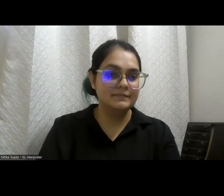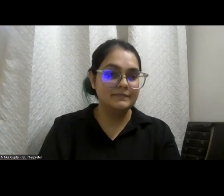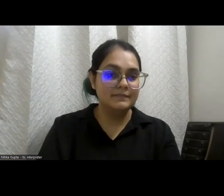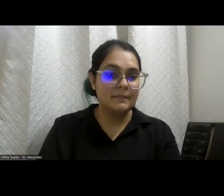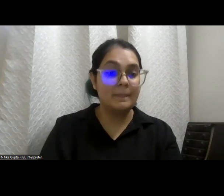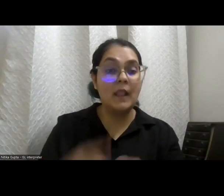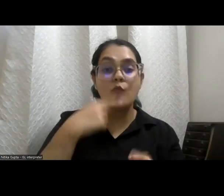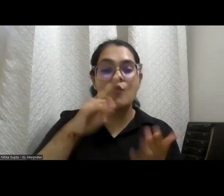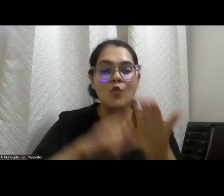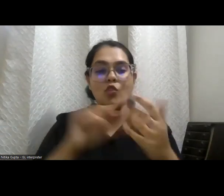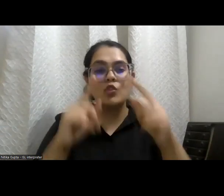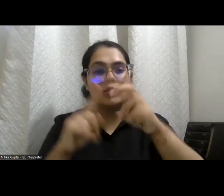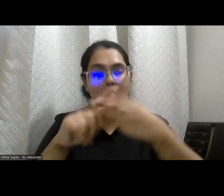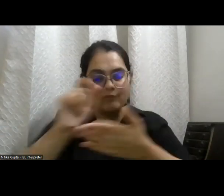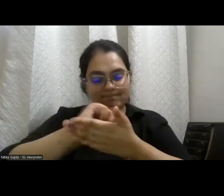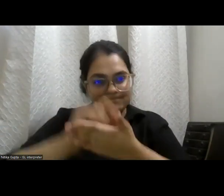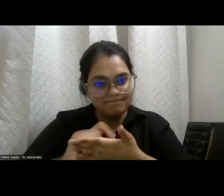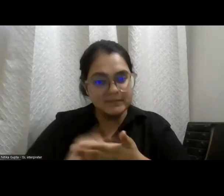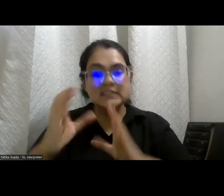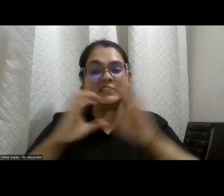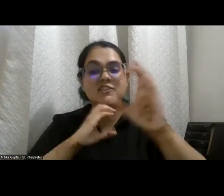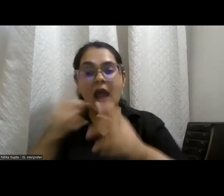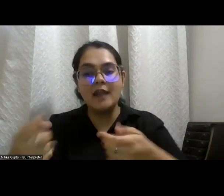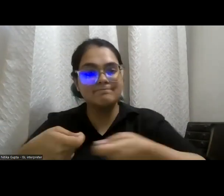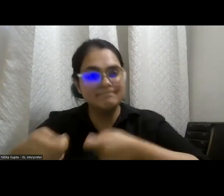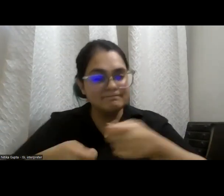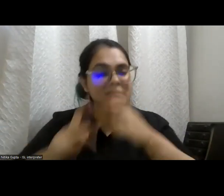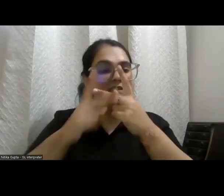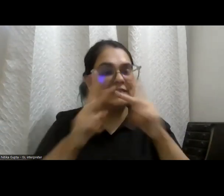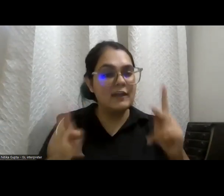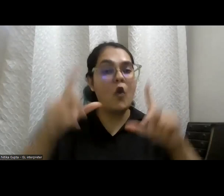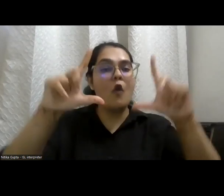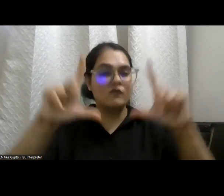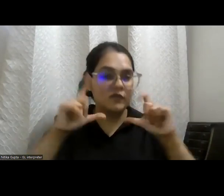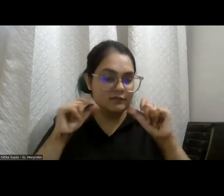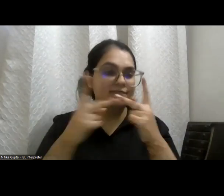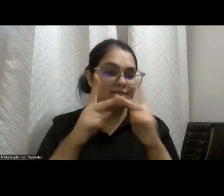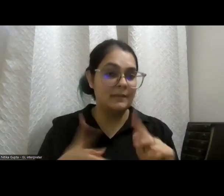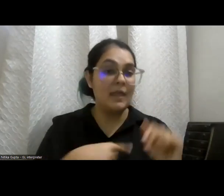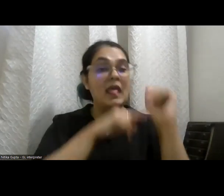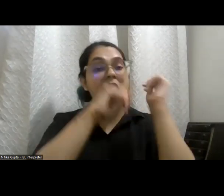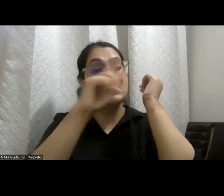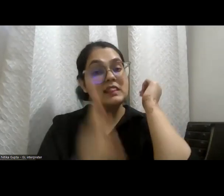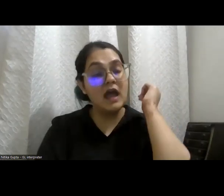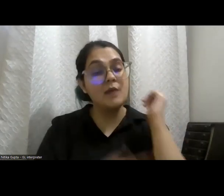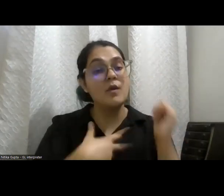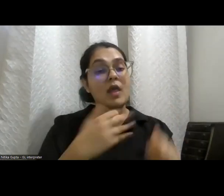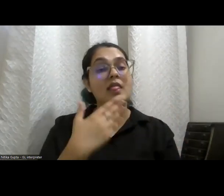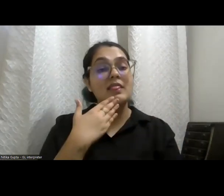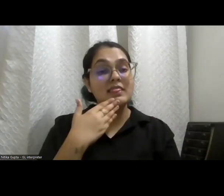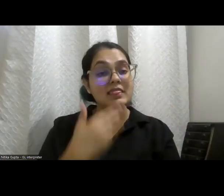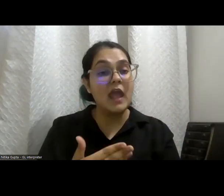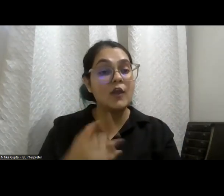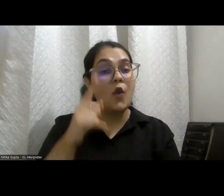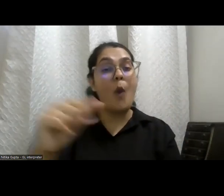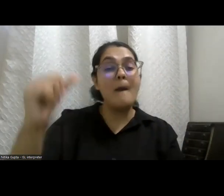note-taking members and coordinators, chat moderators, and our photographers. Lastly, I would like to thank the backbone team